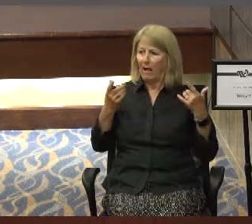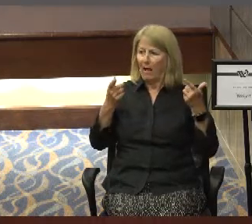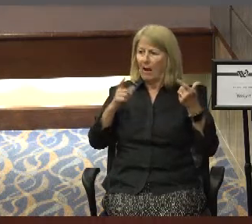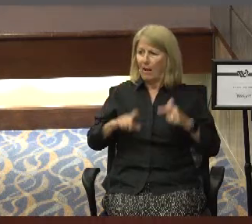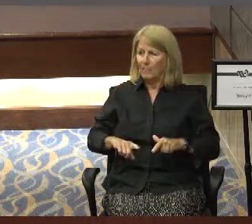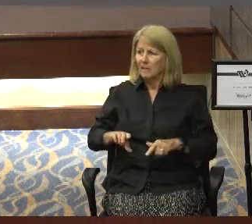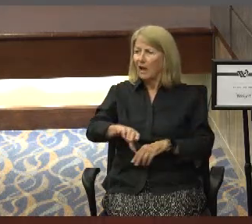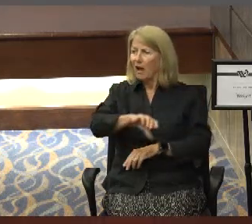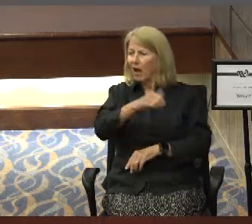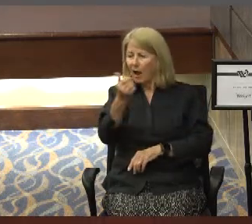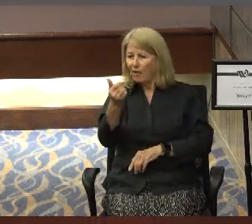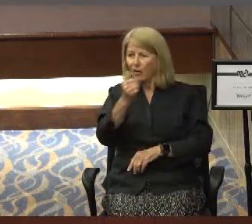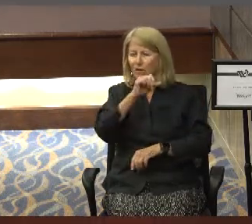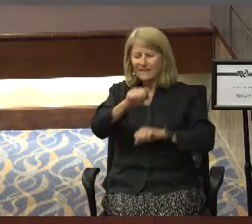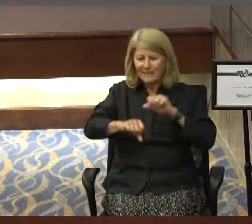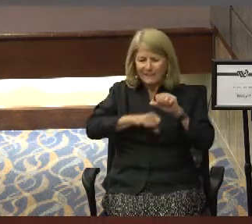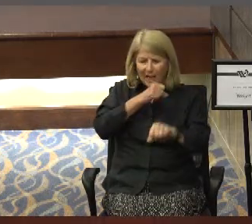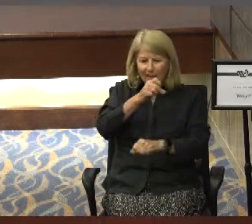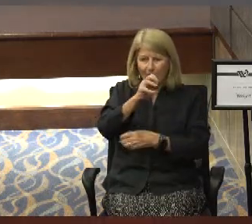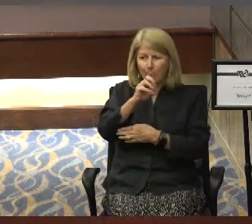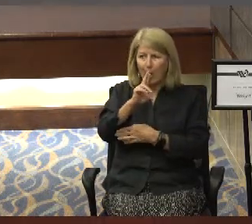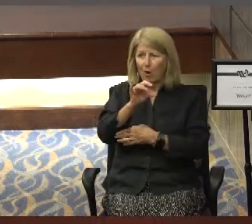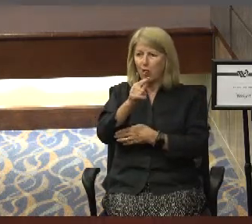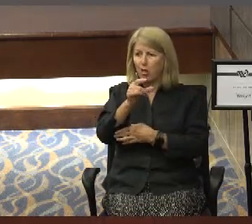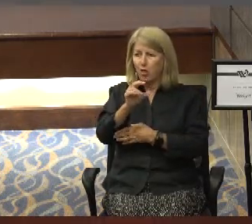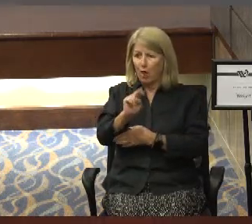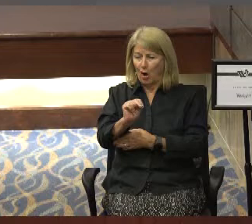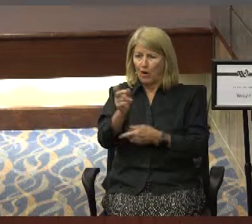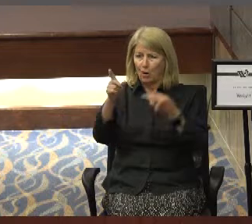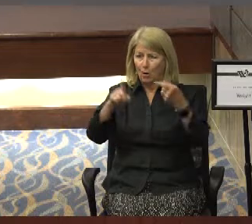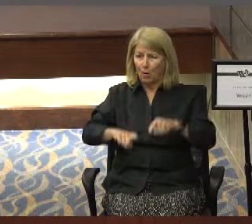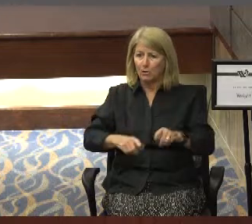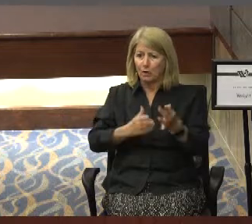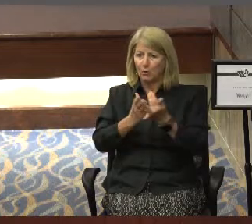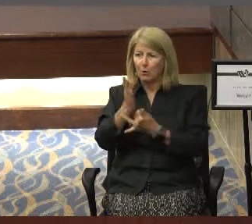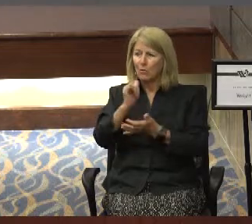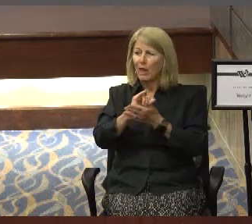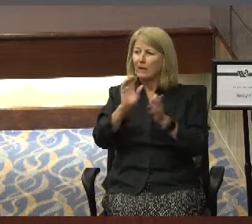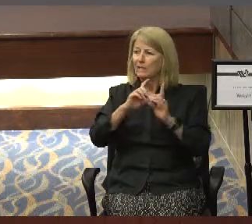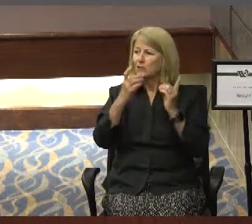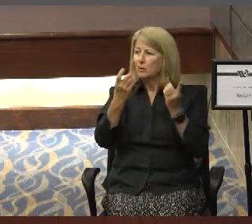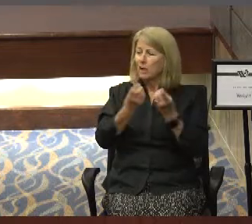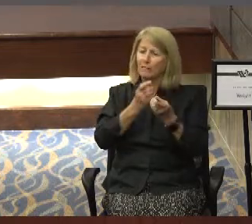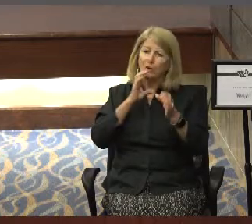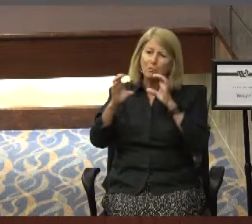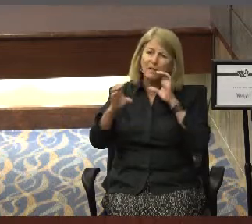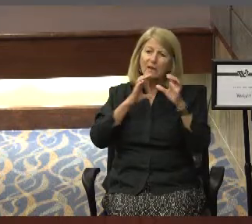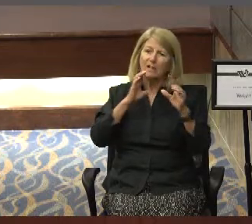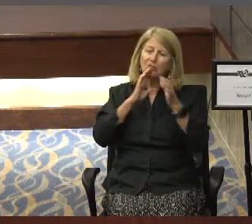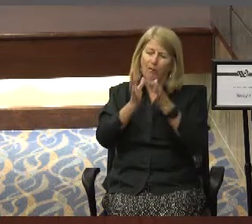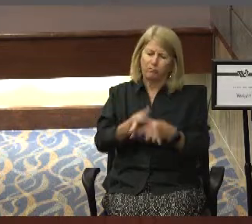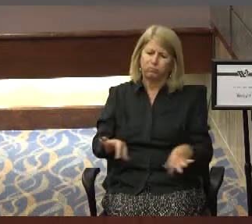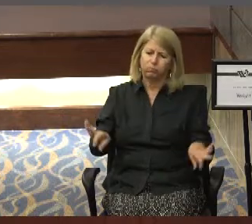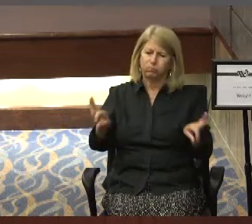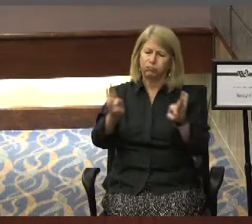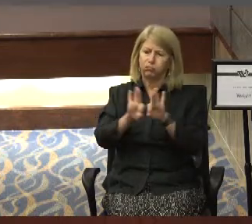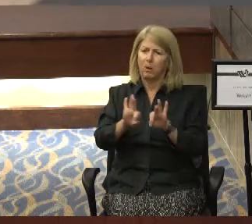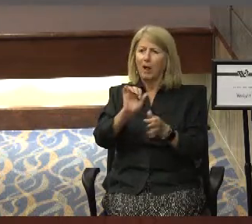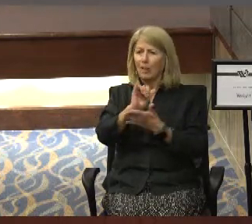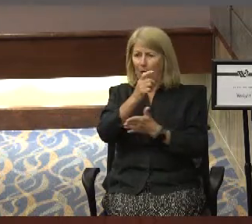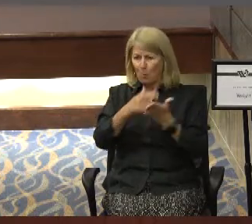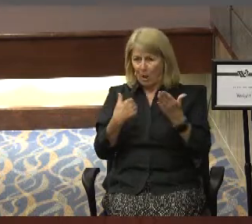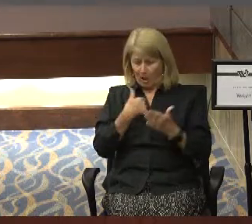marathon events occur and that run through that district, I think communication is key, and that's what we're doing here, and I appreciate